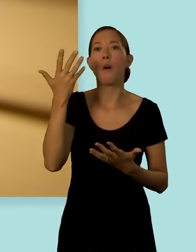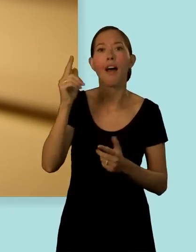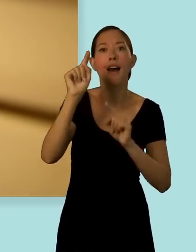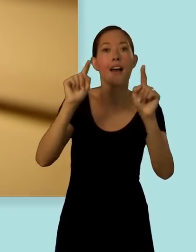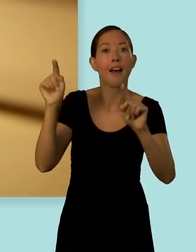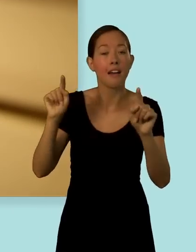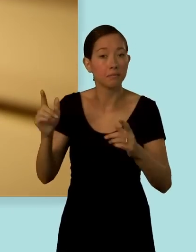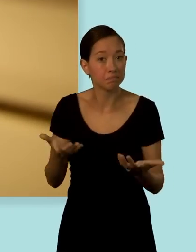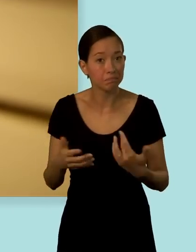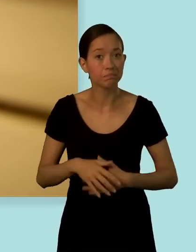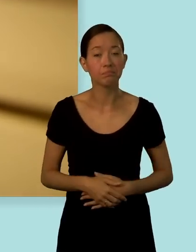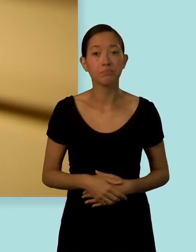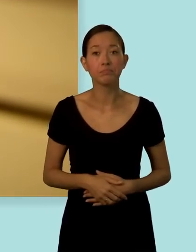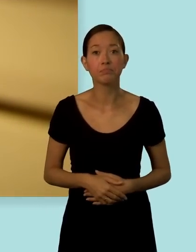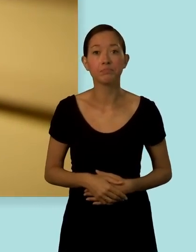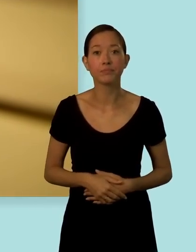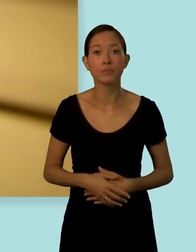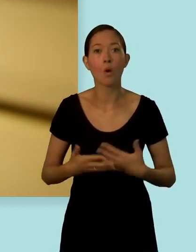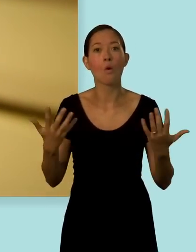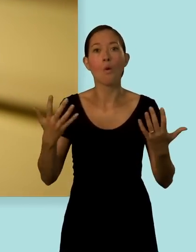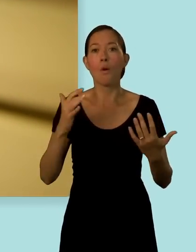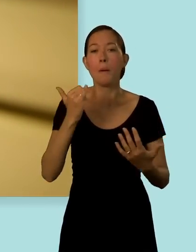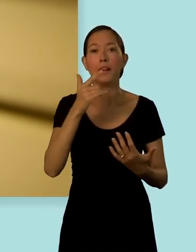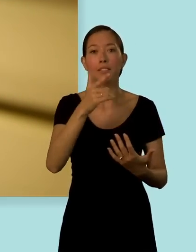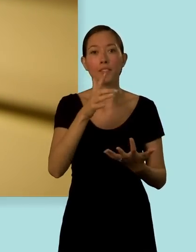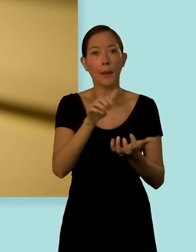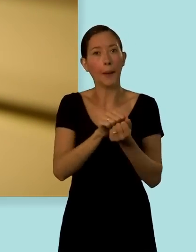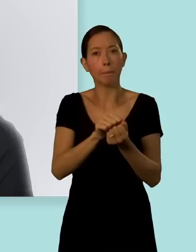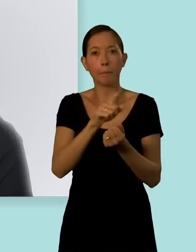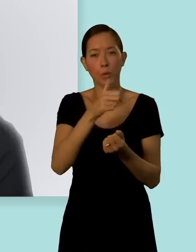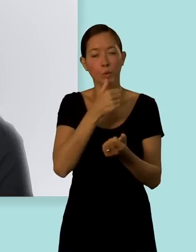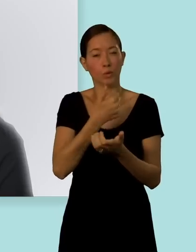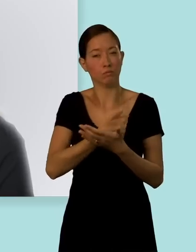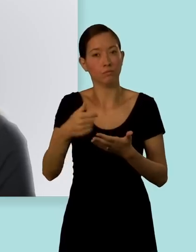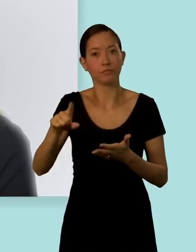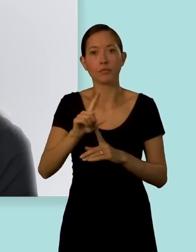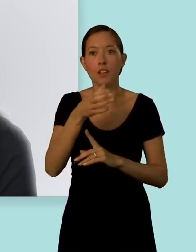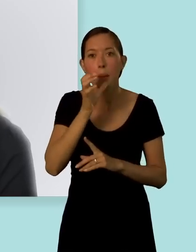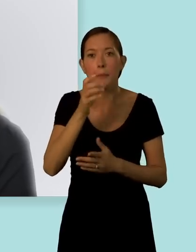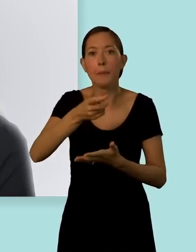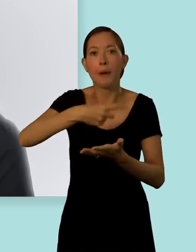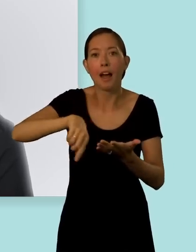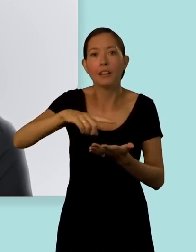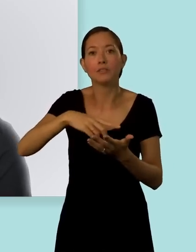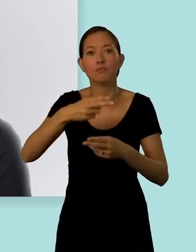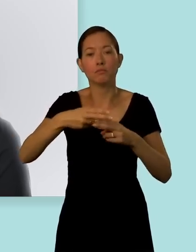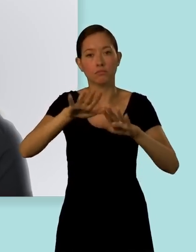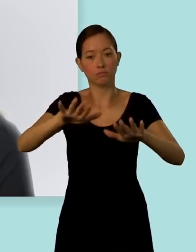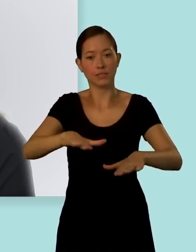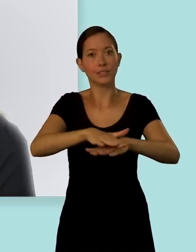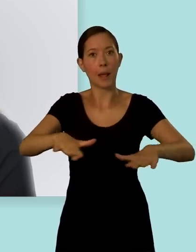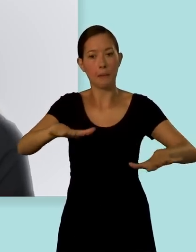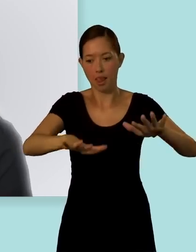help remind you what they are. Or you could try keeping some things from the kitchen that you use most often, like a cup,